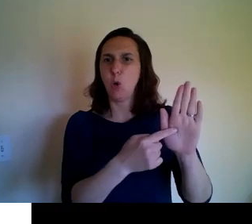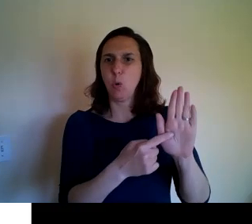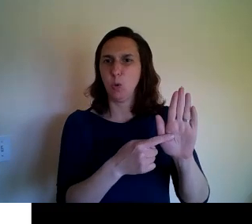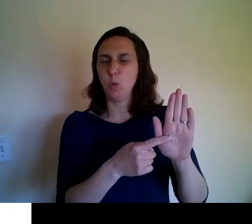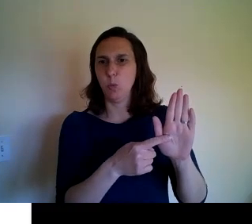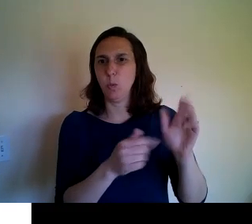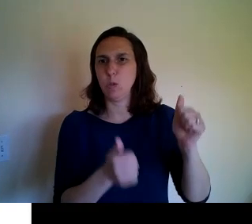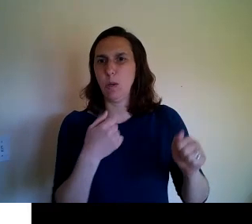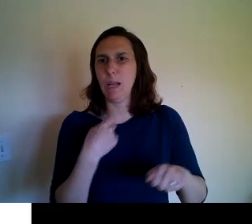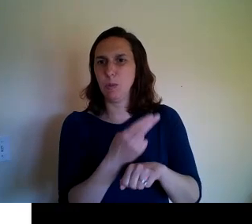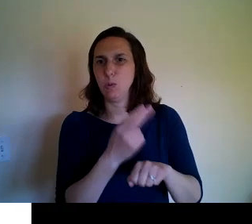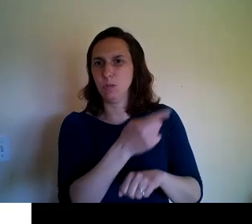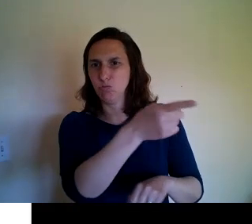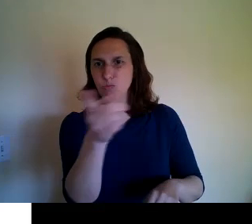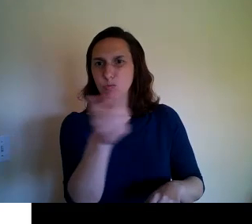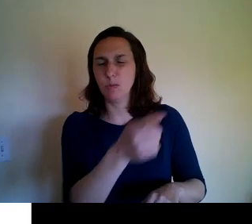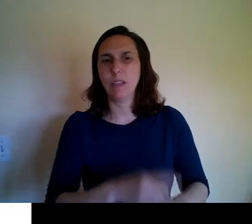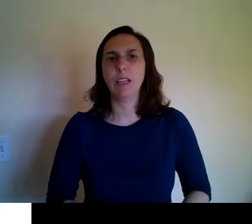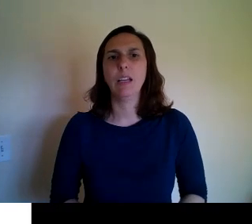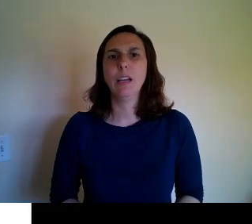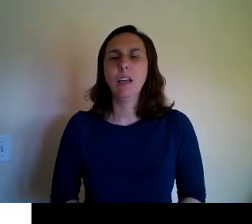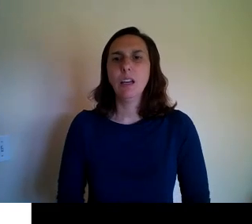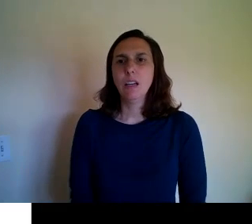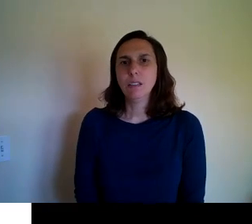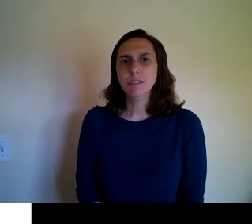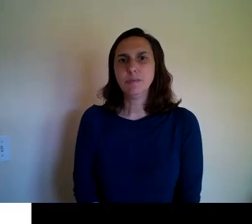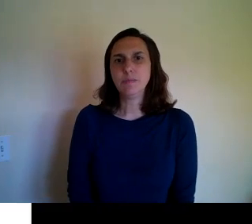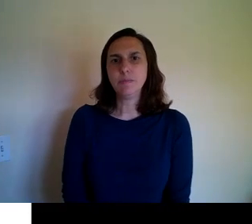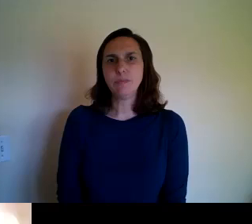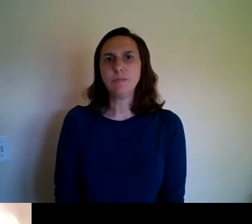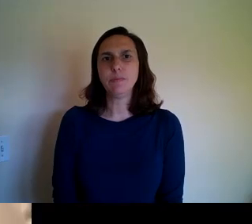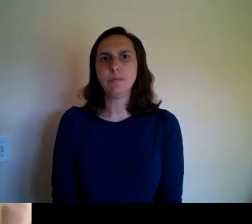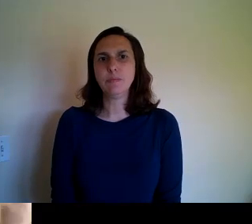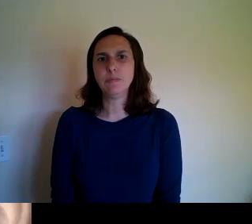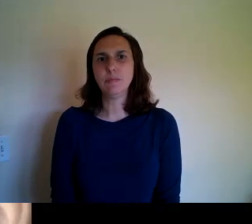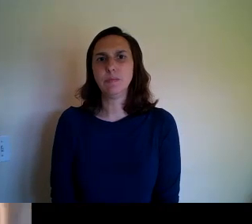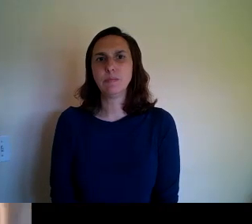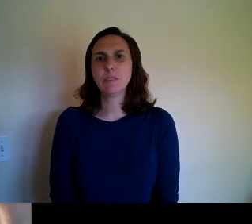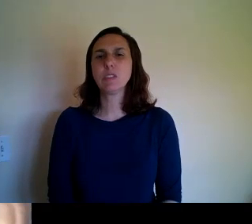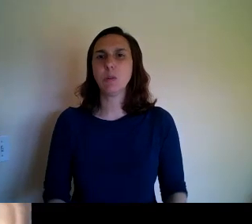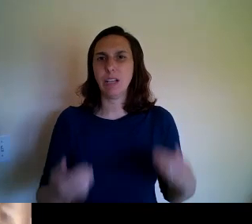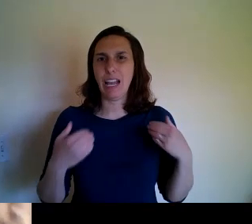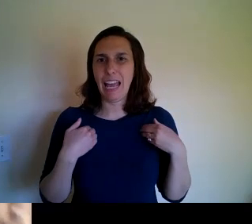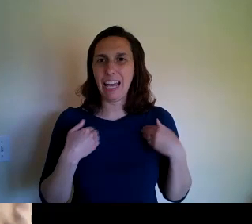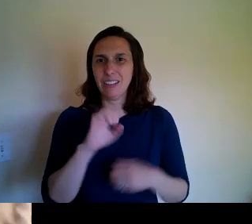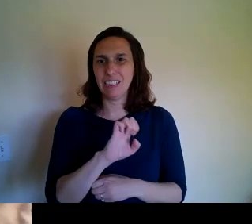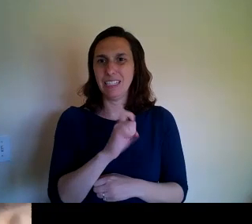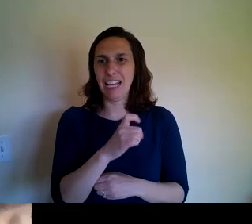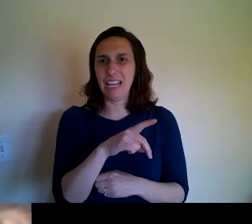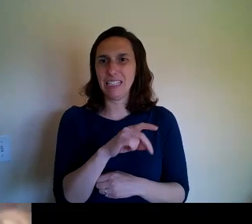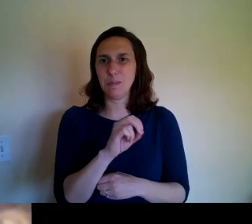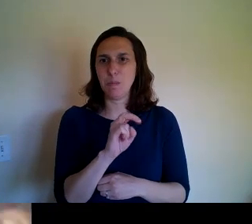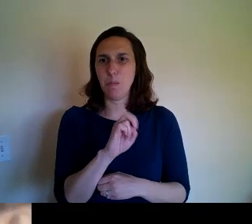from the electronic Blackboard. But what I do want to point out is we've had these exponent rules, started very early on